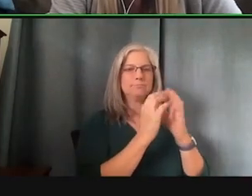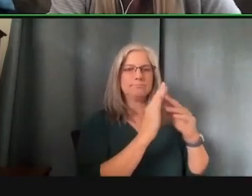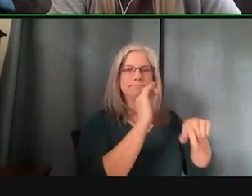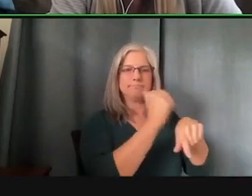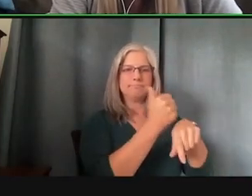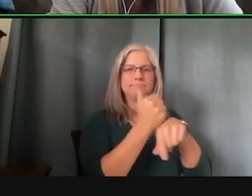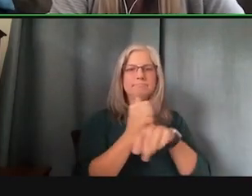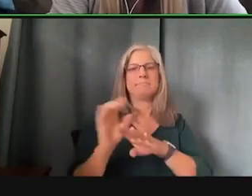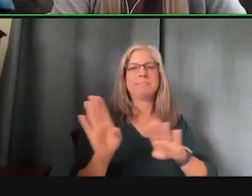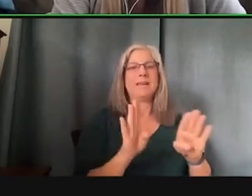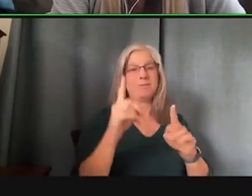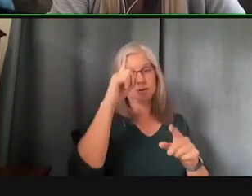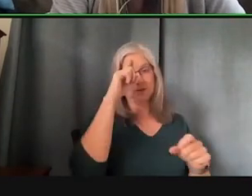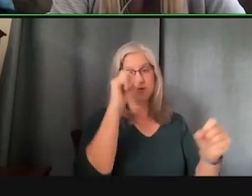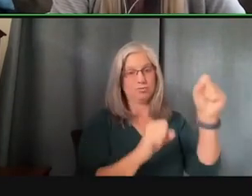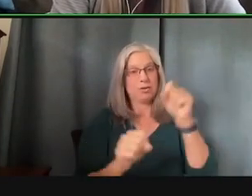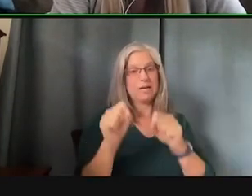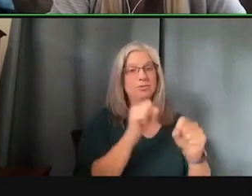behavior strategies.